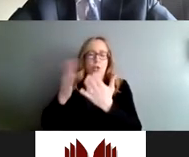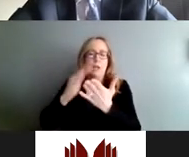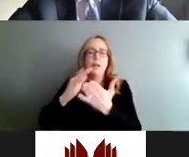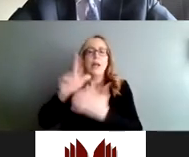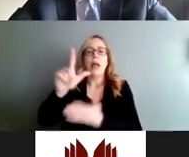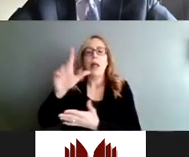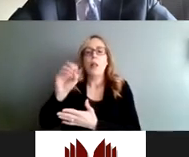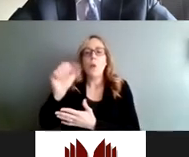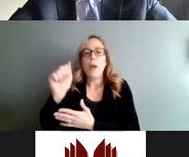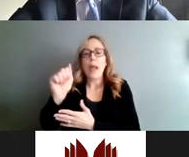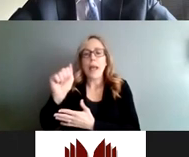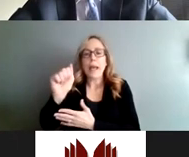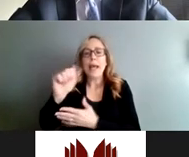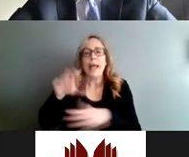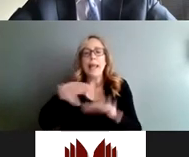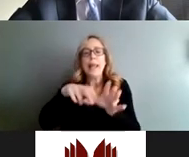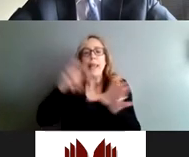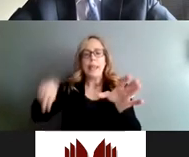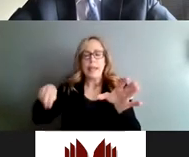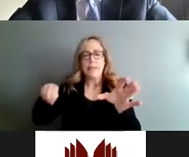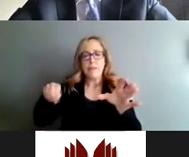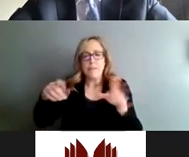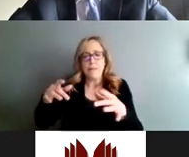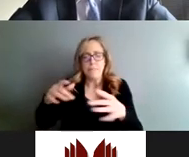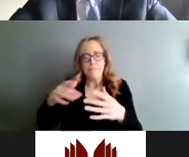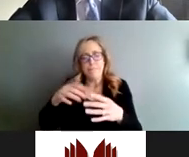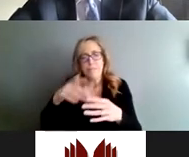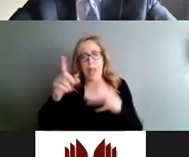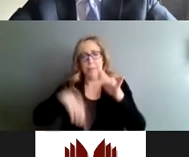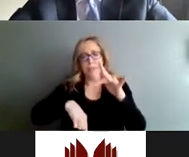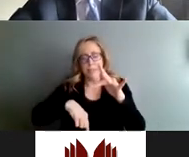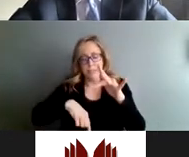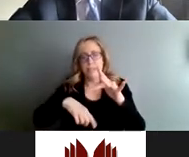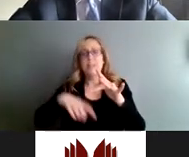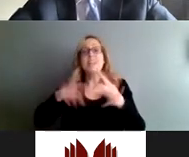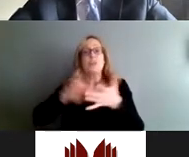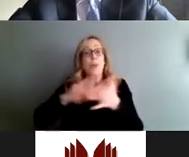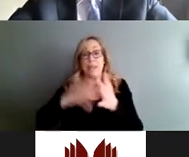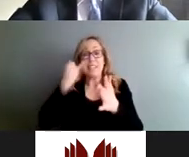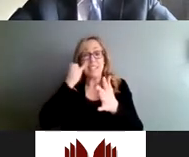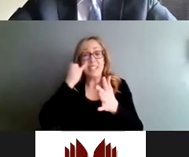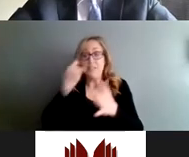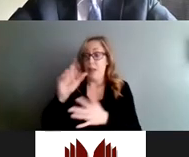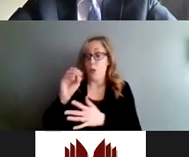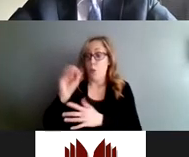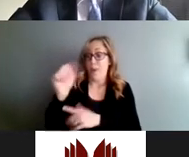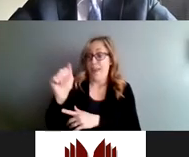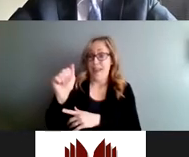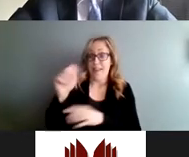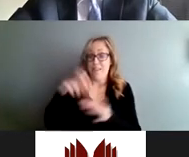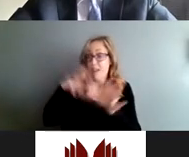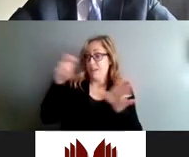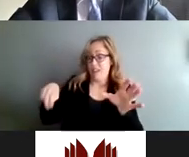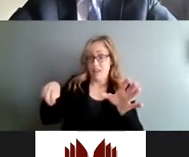that occurred, we would hire a new teacher to take the place of that teacher. So in that instance,